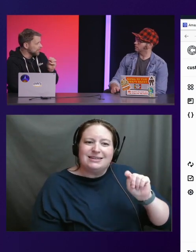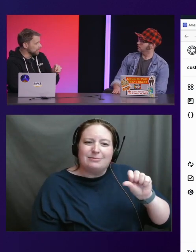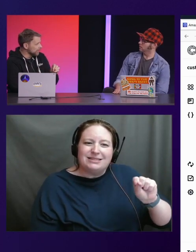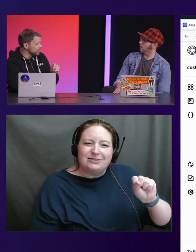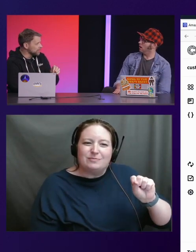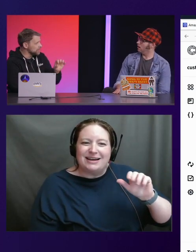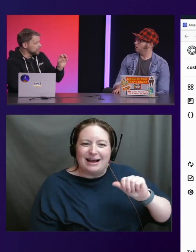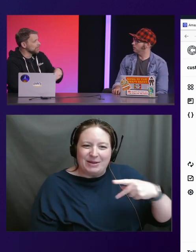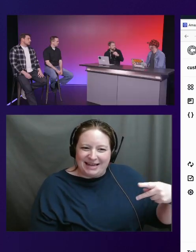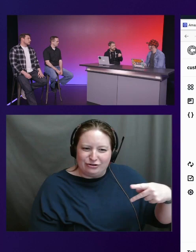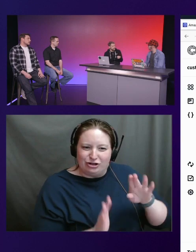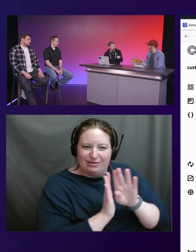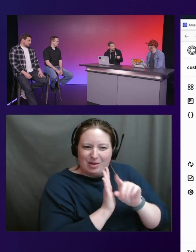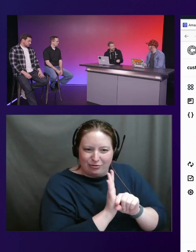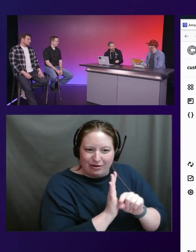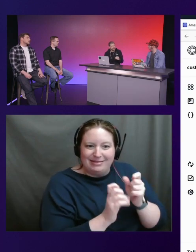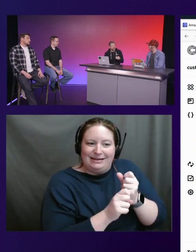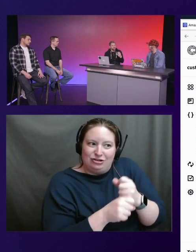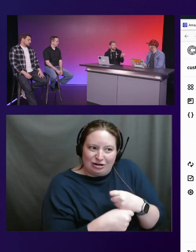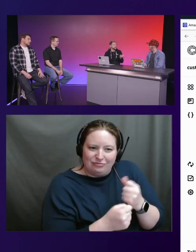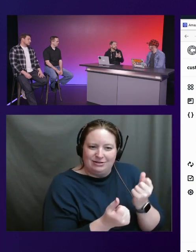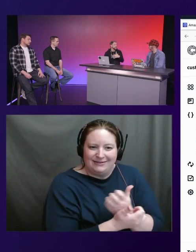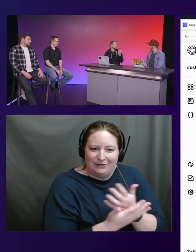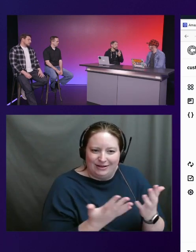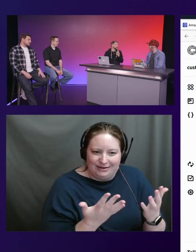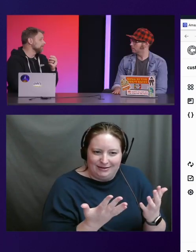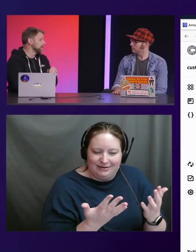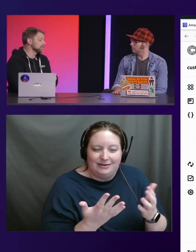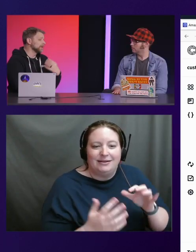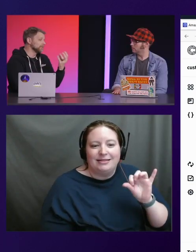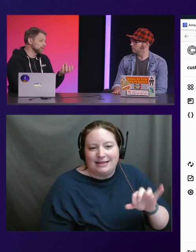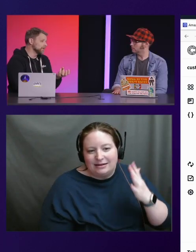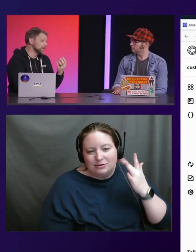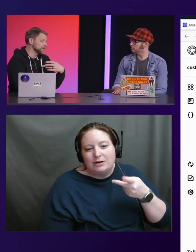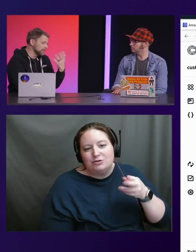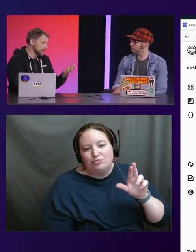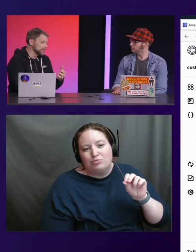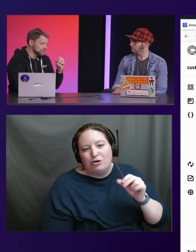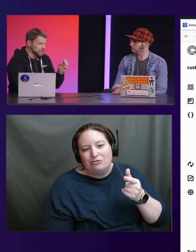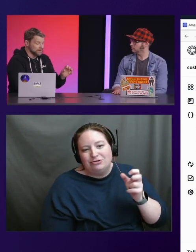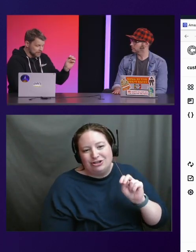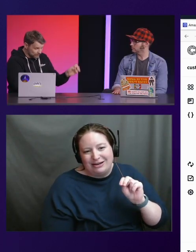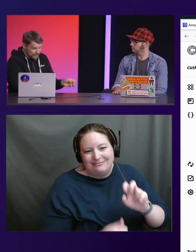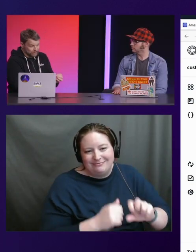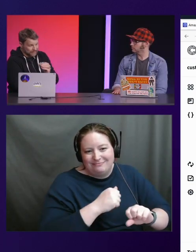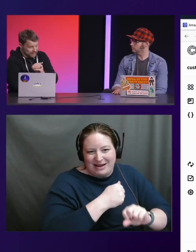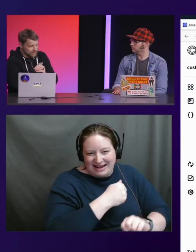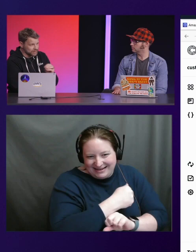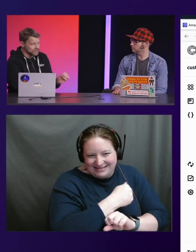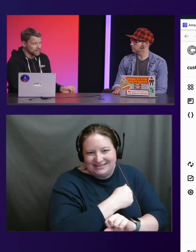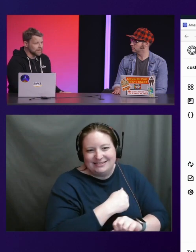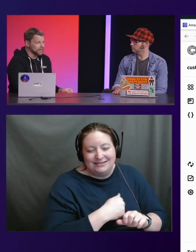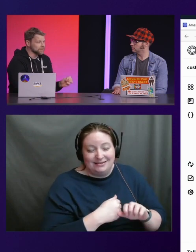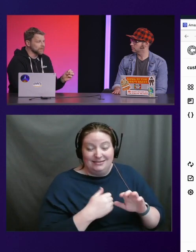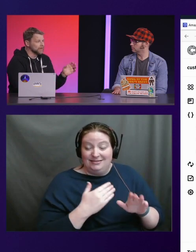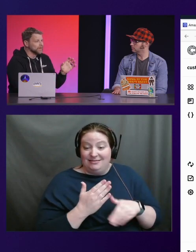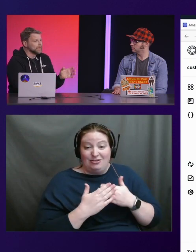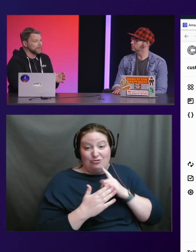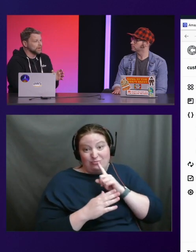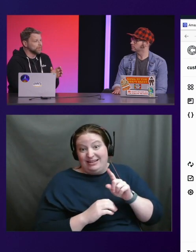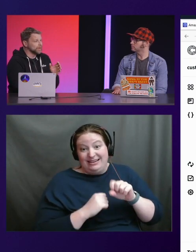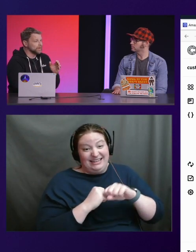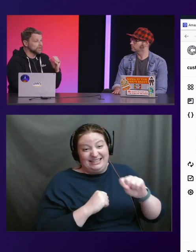in the background that generates everything, right? And so that's why it's ProGen based, right? And ProGen, it's all written on. It's really an extension of CDK as